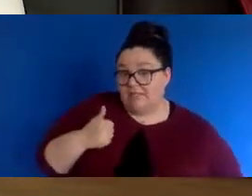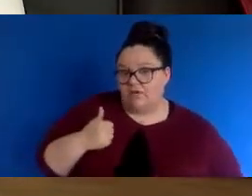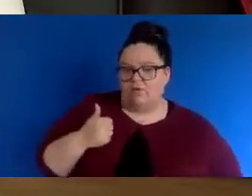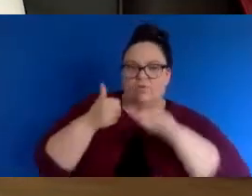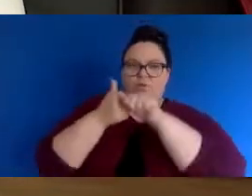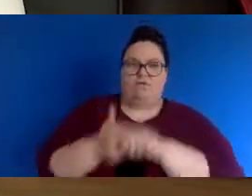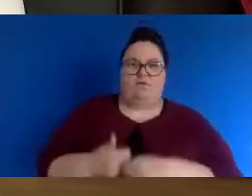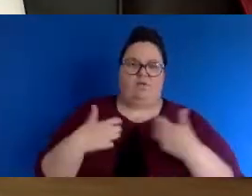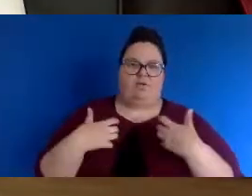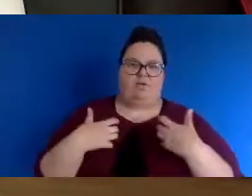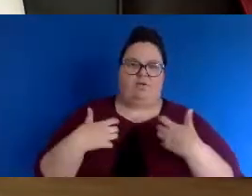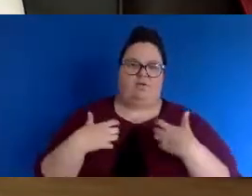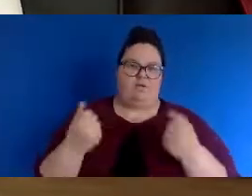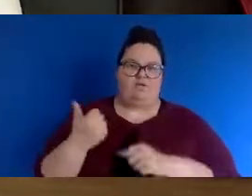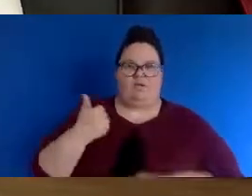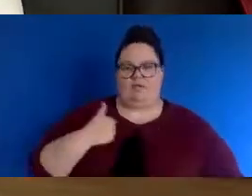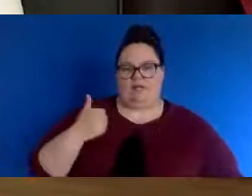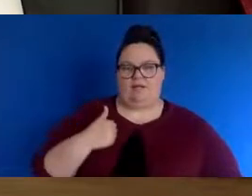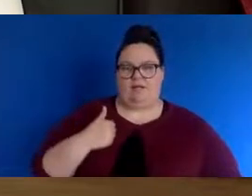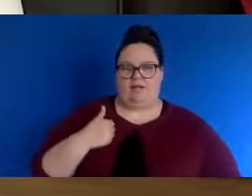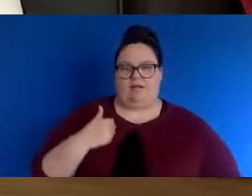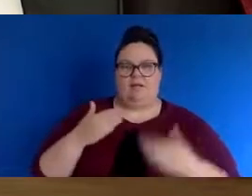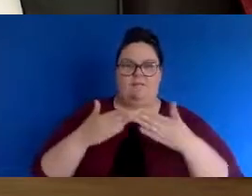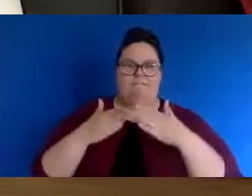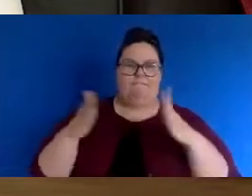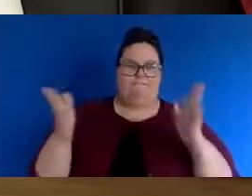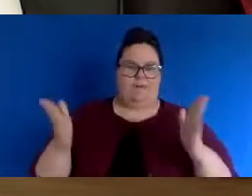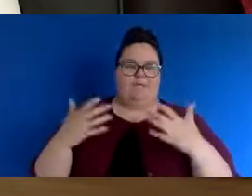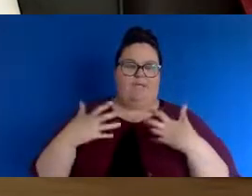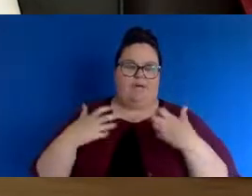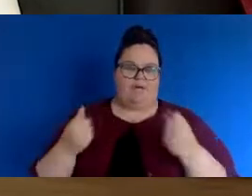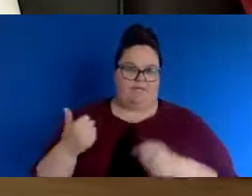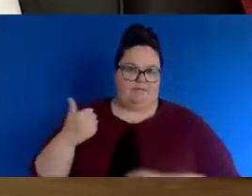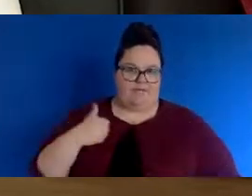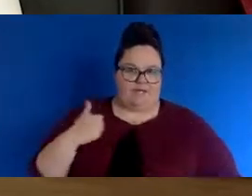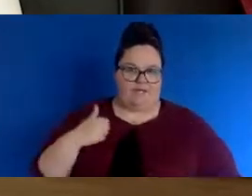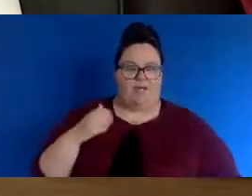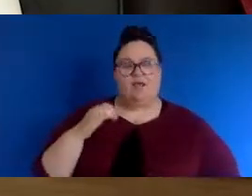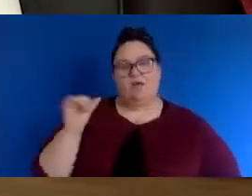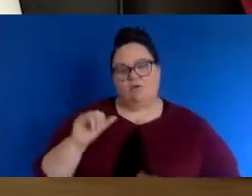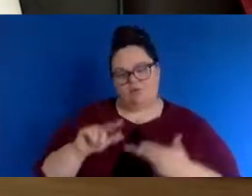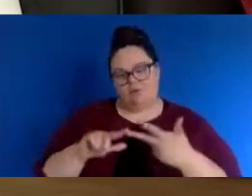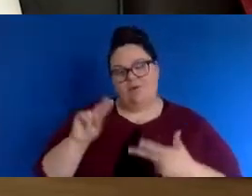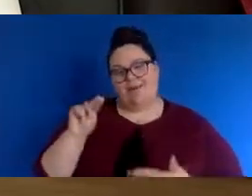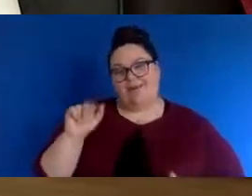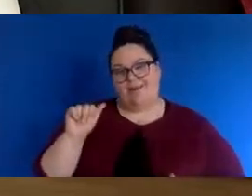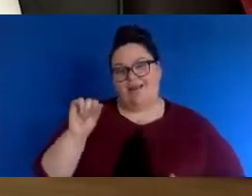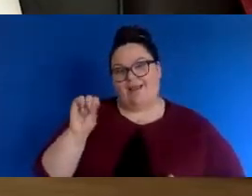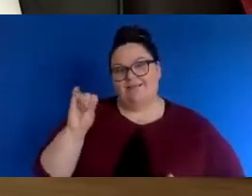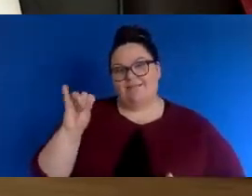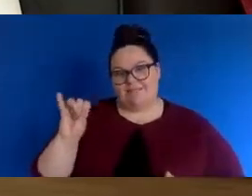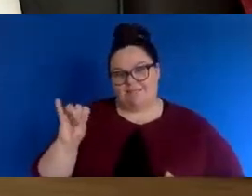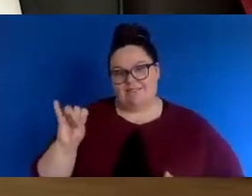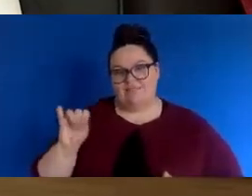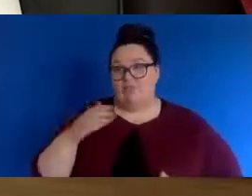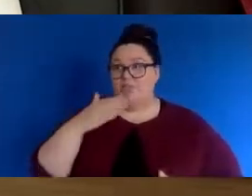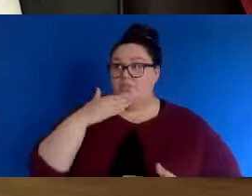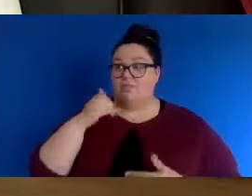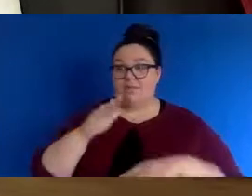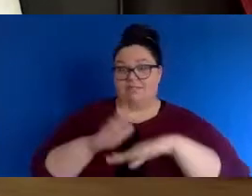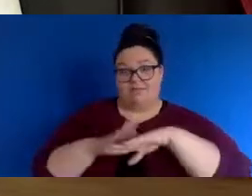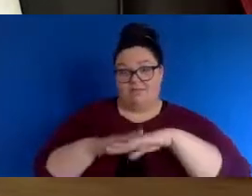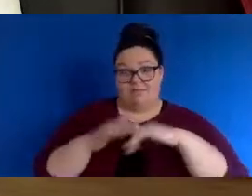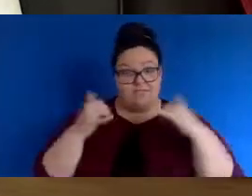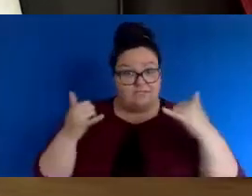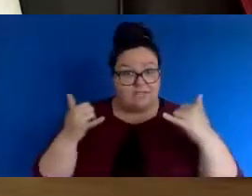Health Canada and Public Health Agency of Canada and NACI guidance. So the best advice that I can give right now